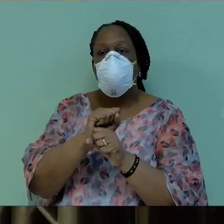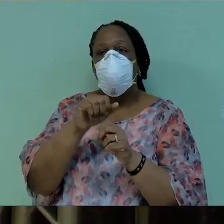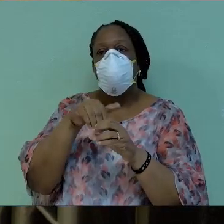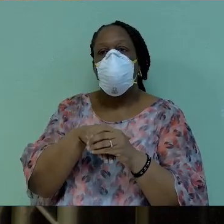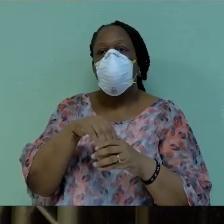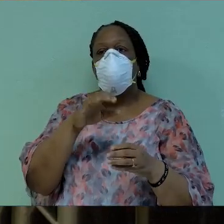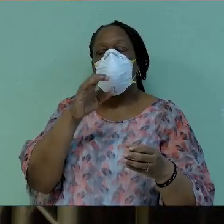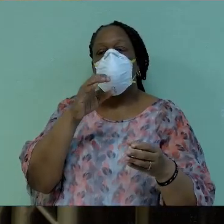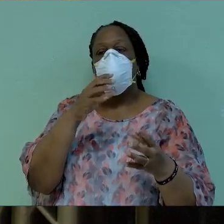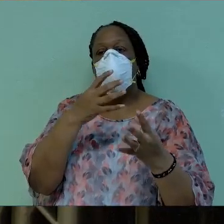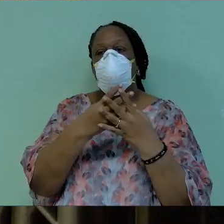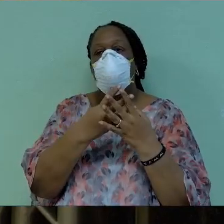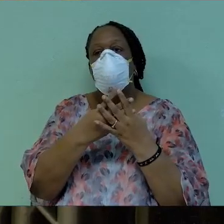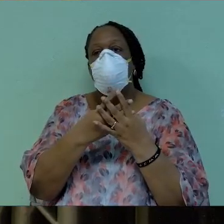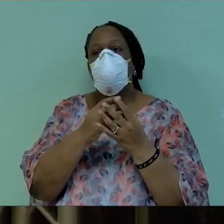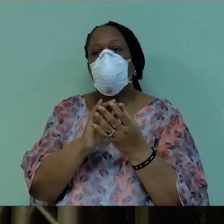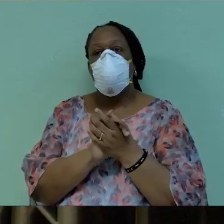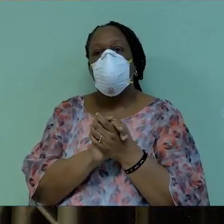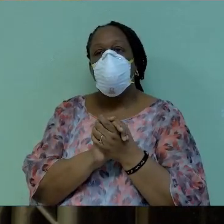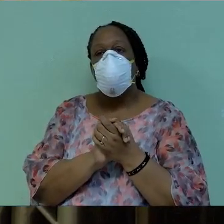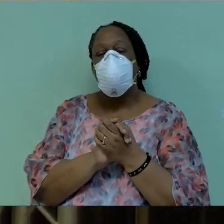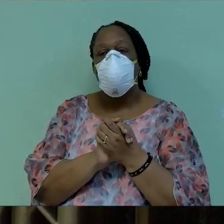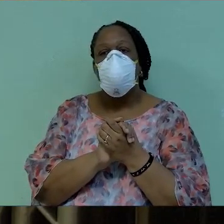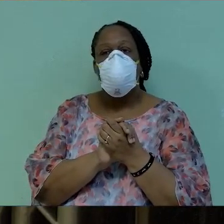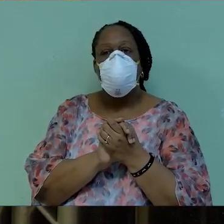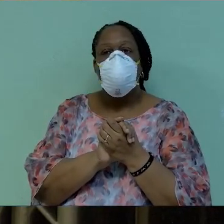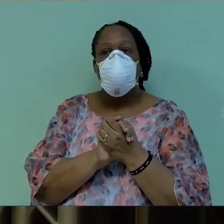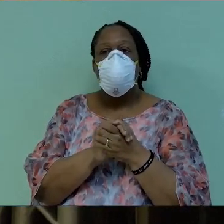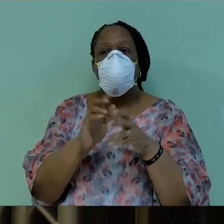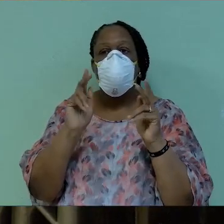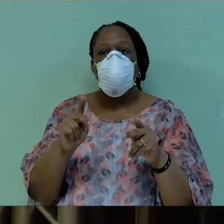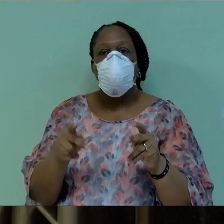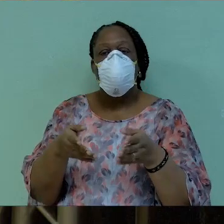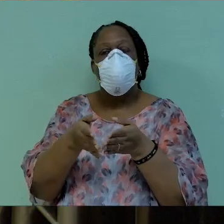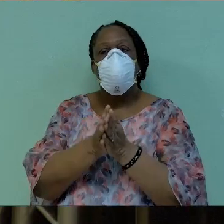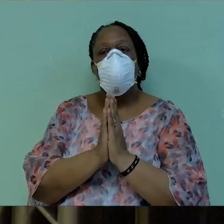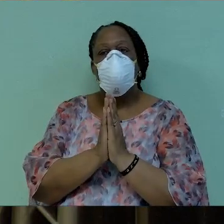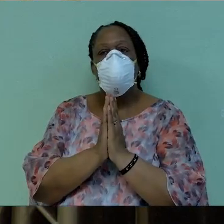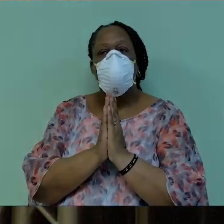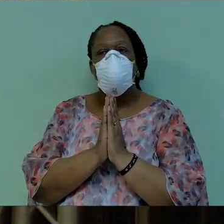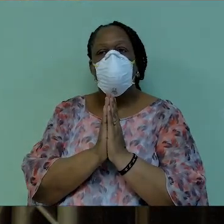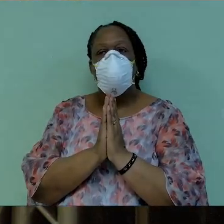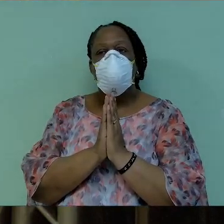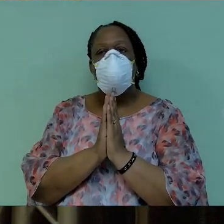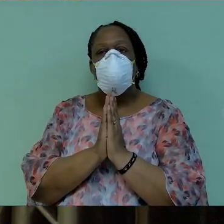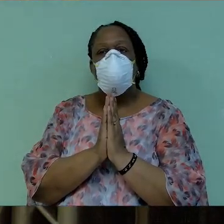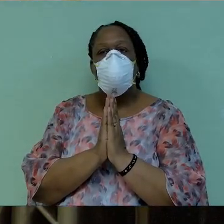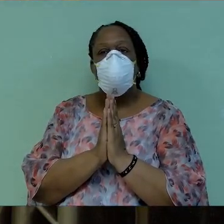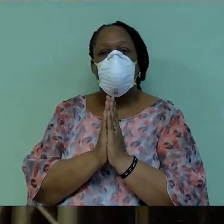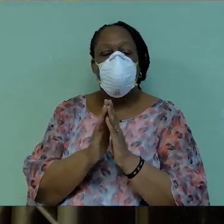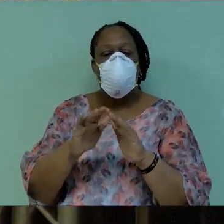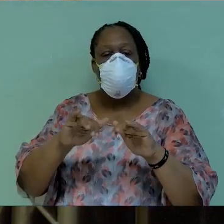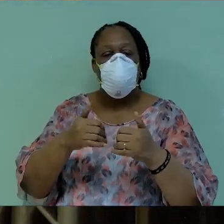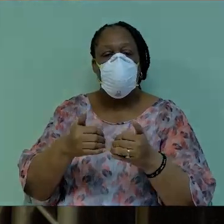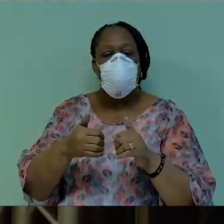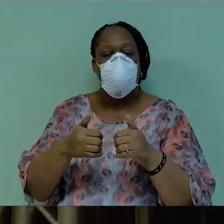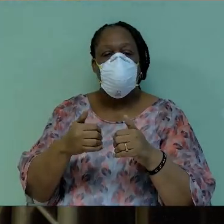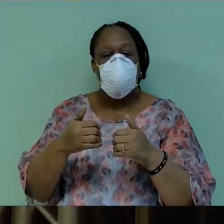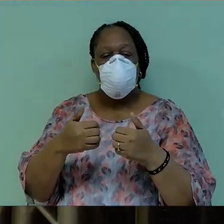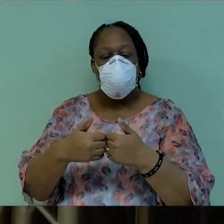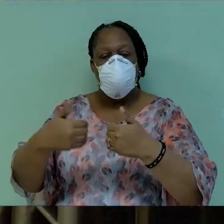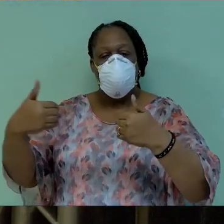I know there have been persons in the general public who have been asking questions about social distancing. Can we do